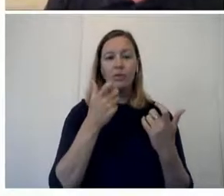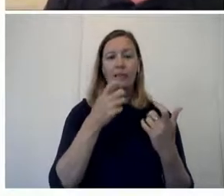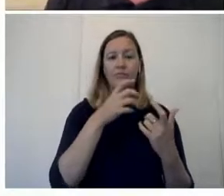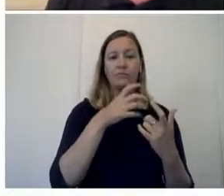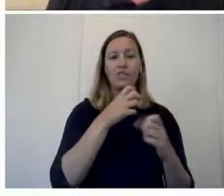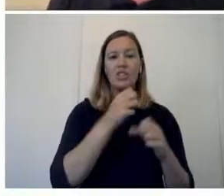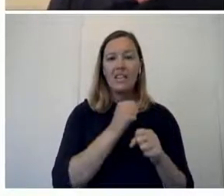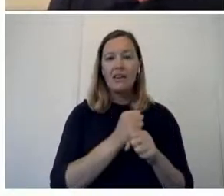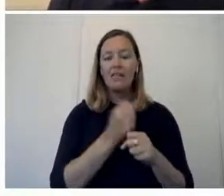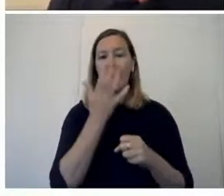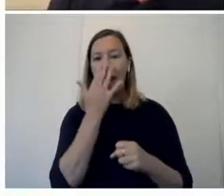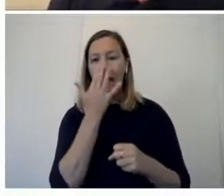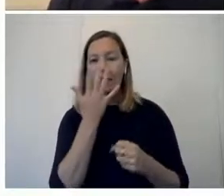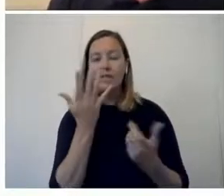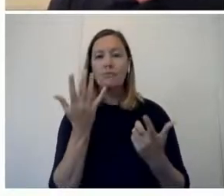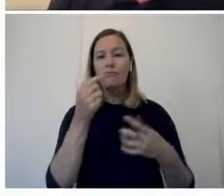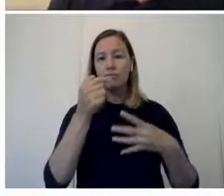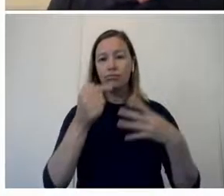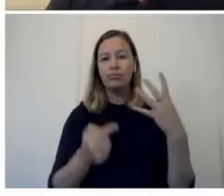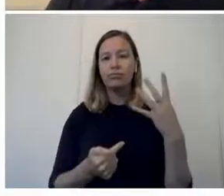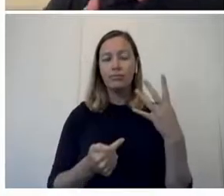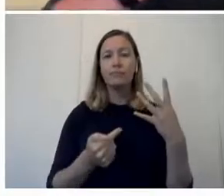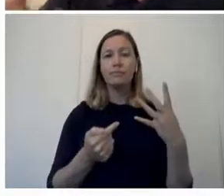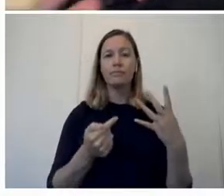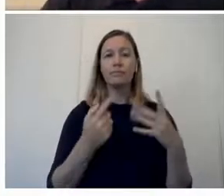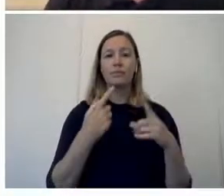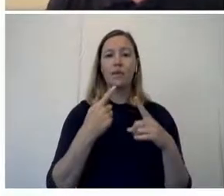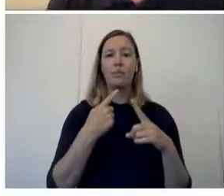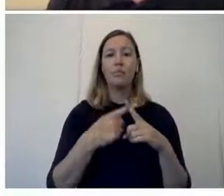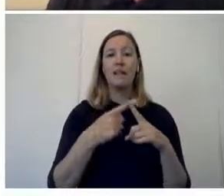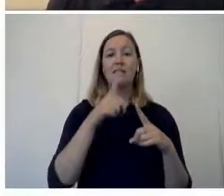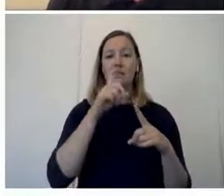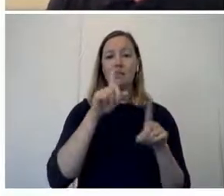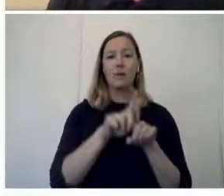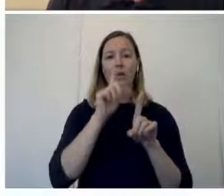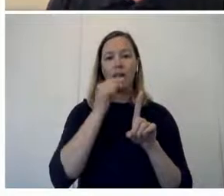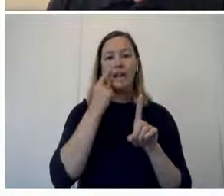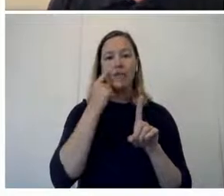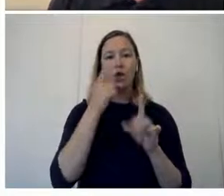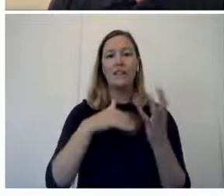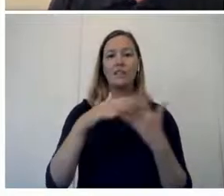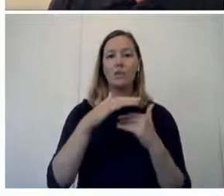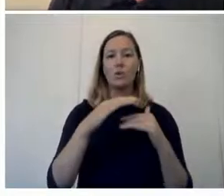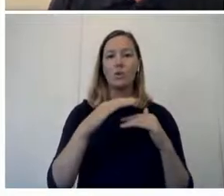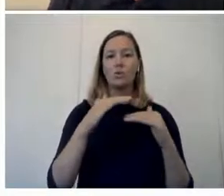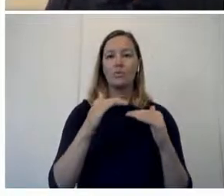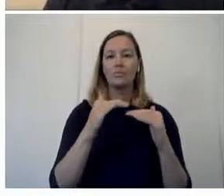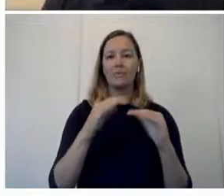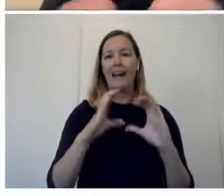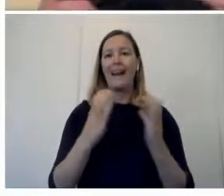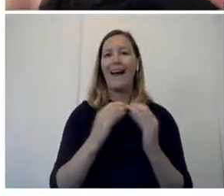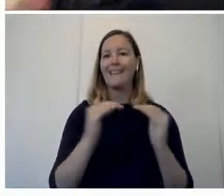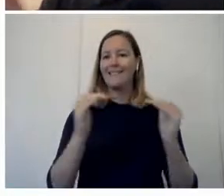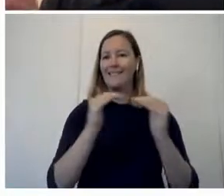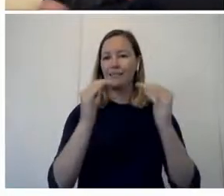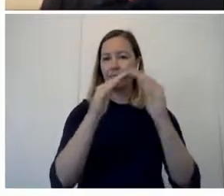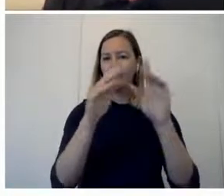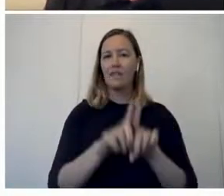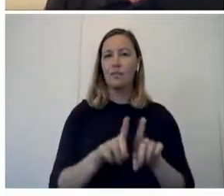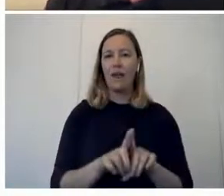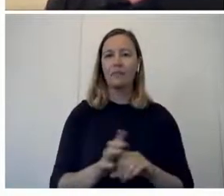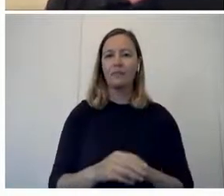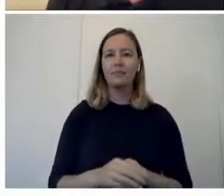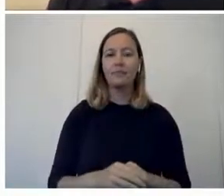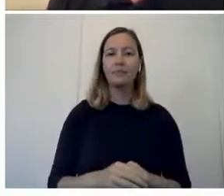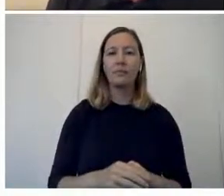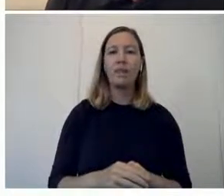and also by, we have a way of doing it by social class. So it's as it's as close to that as we